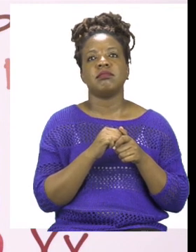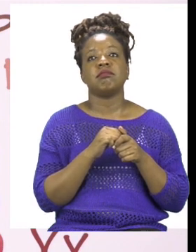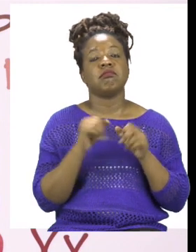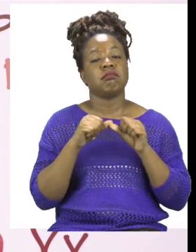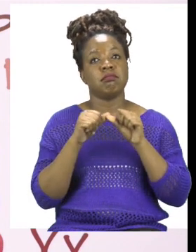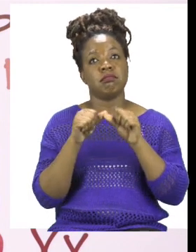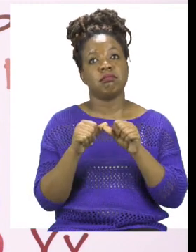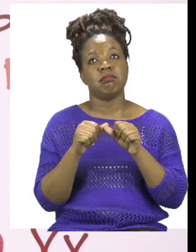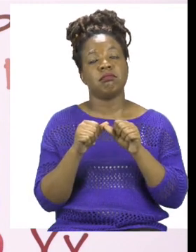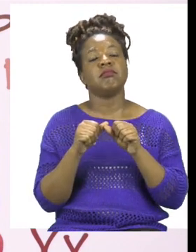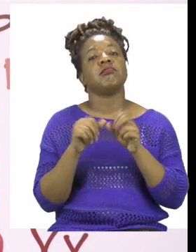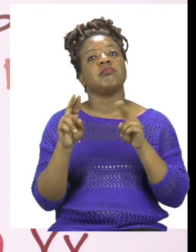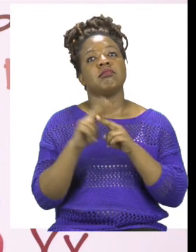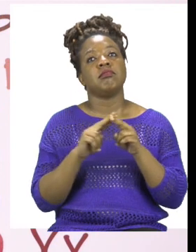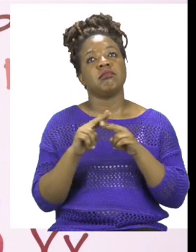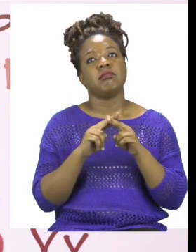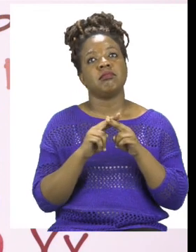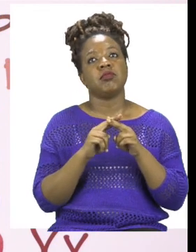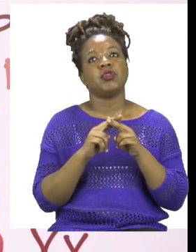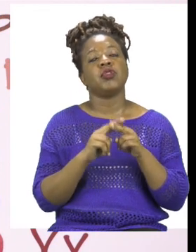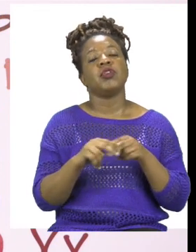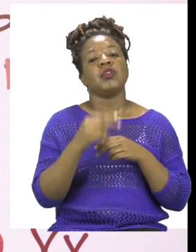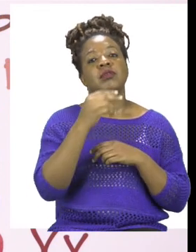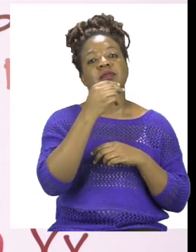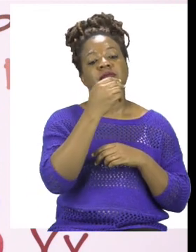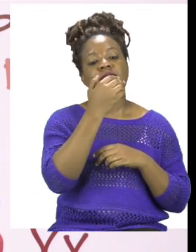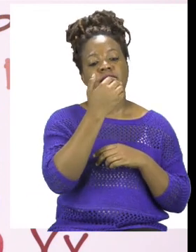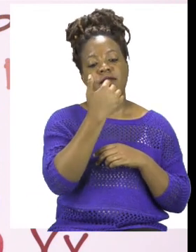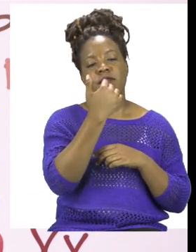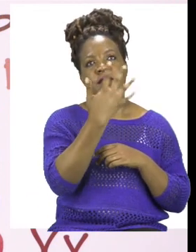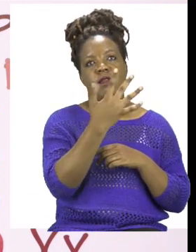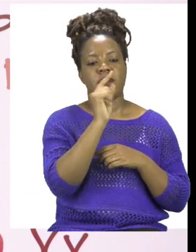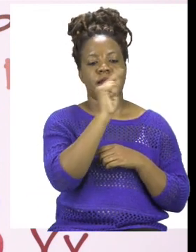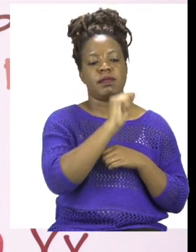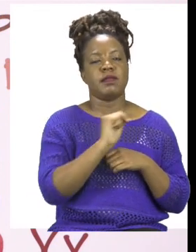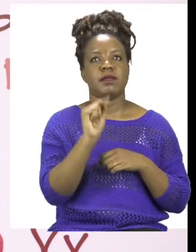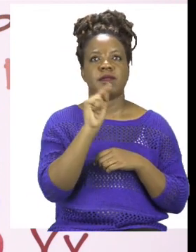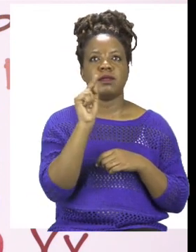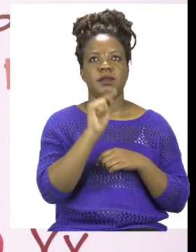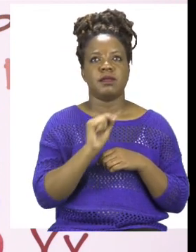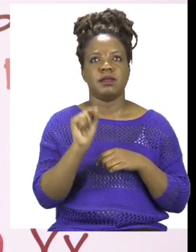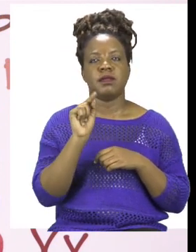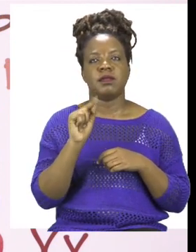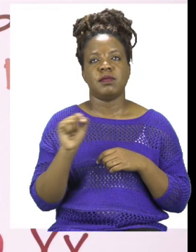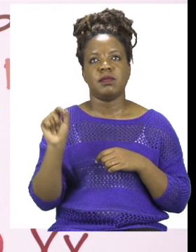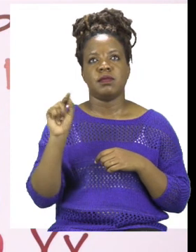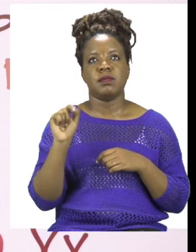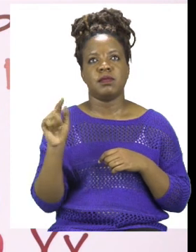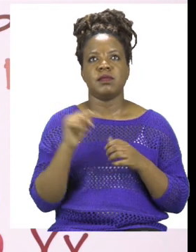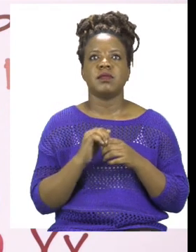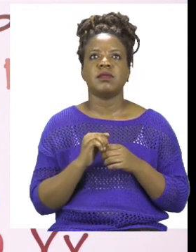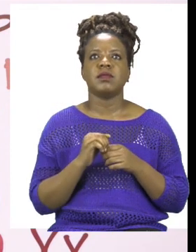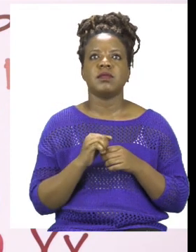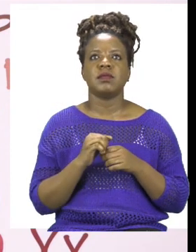our sets. With the ones that are coming now, it is easier to do because we are used to trying